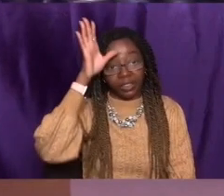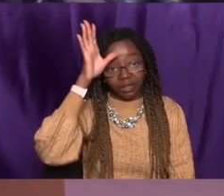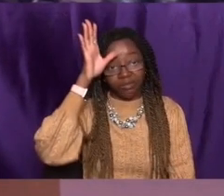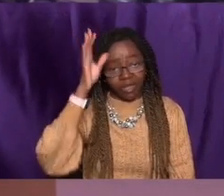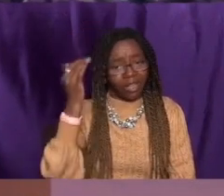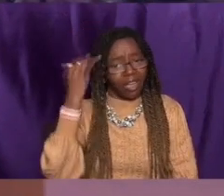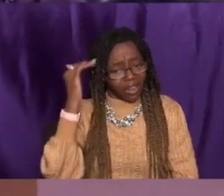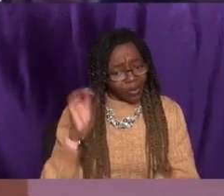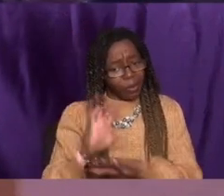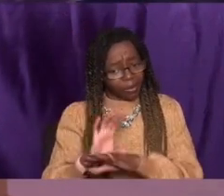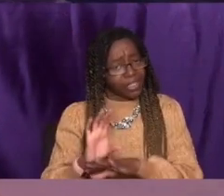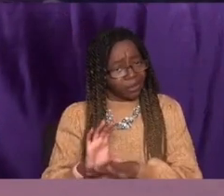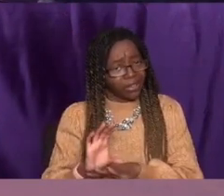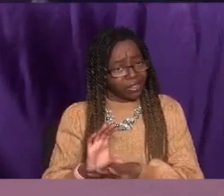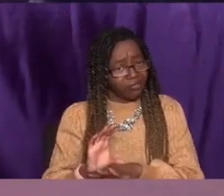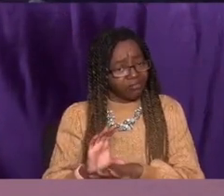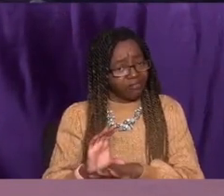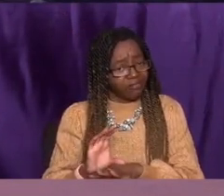I knew about this place.